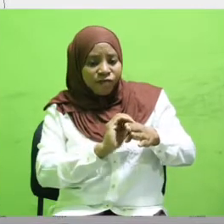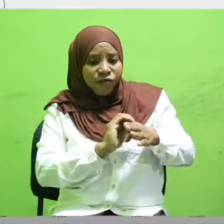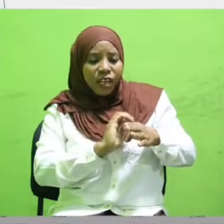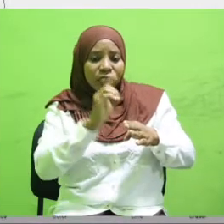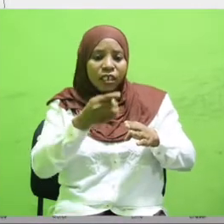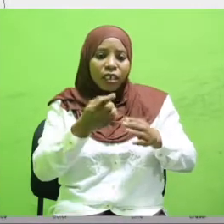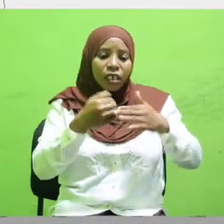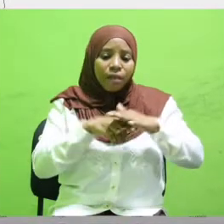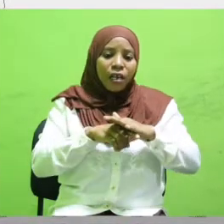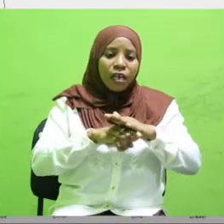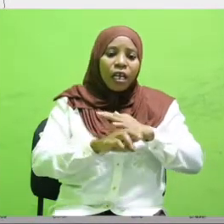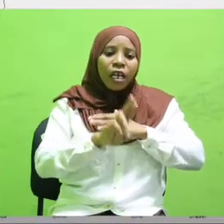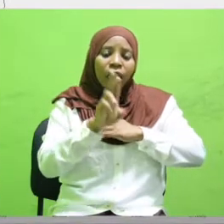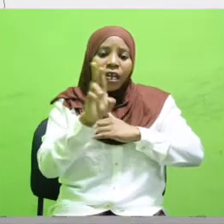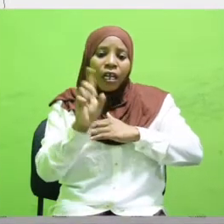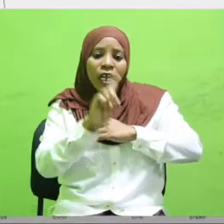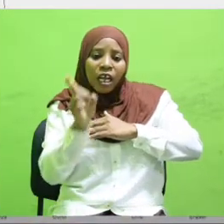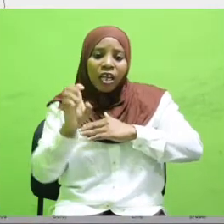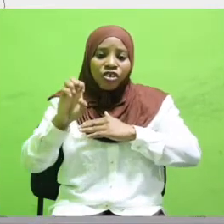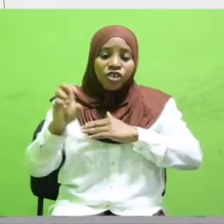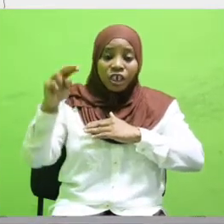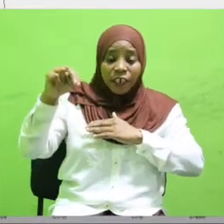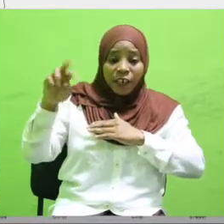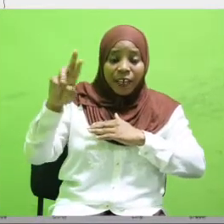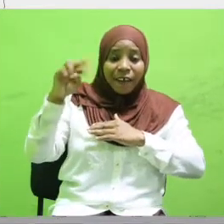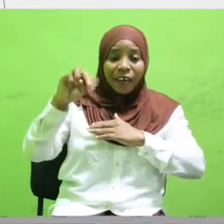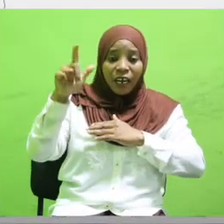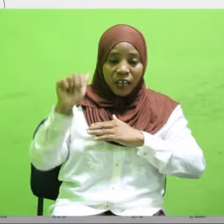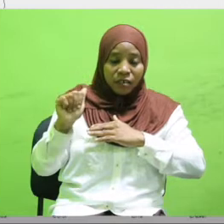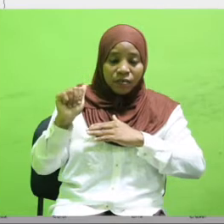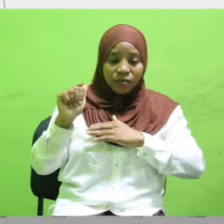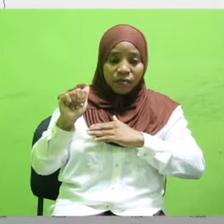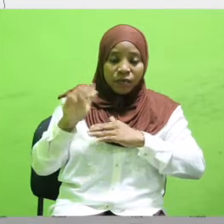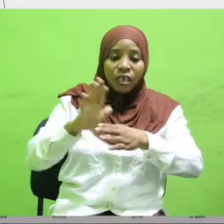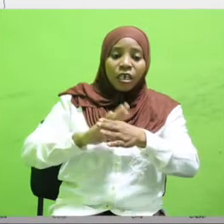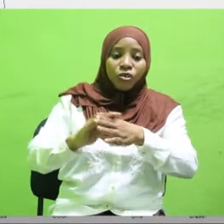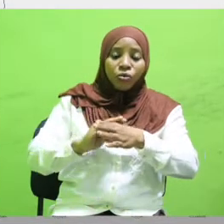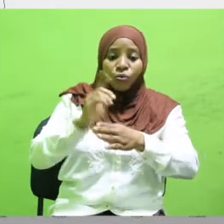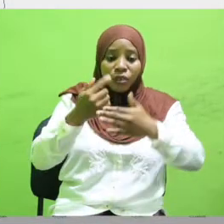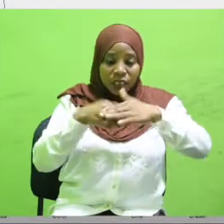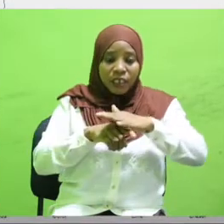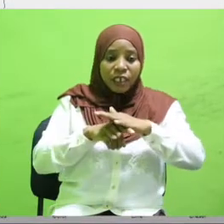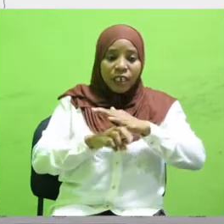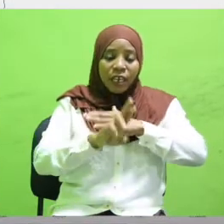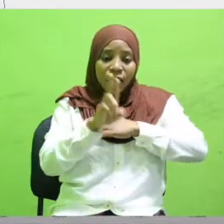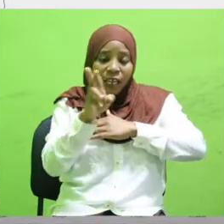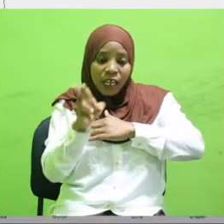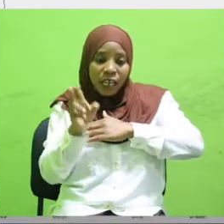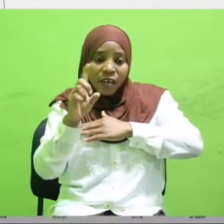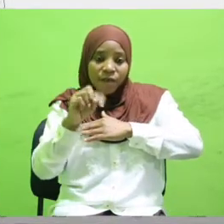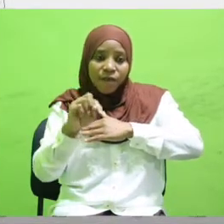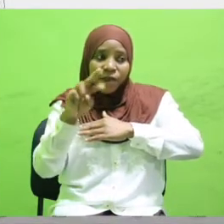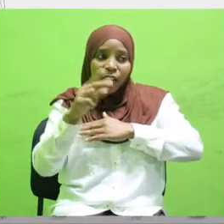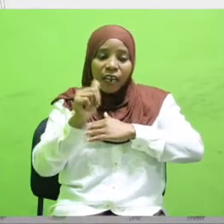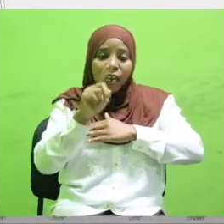Gibberella fujicoroi. So the Gibberella fujicoroi produces certain hormones which help the plants